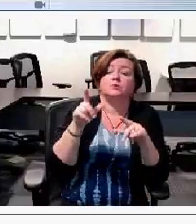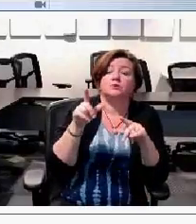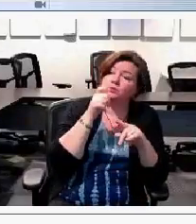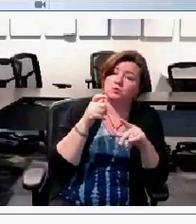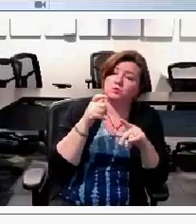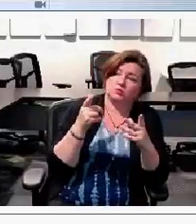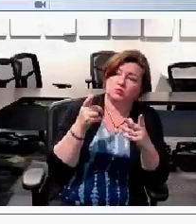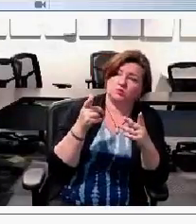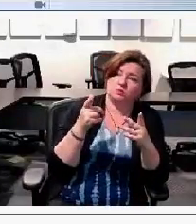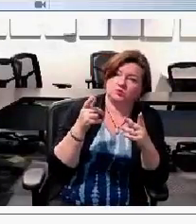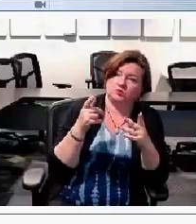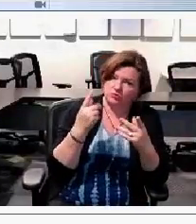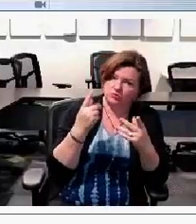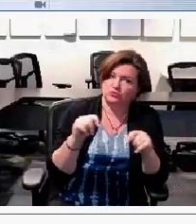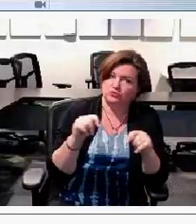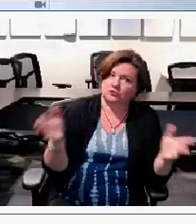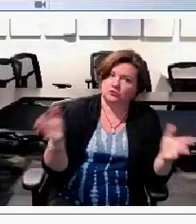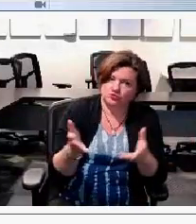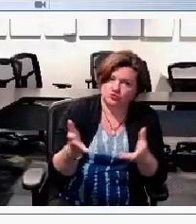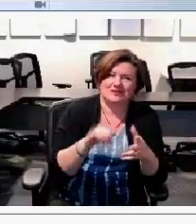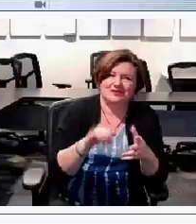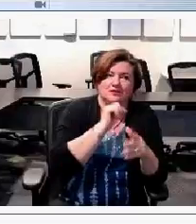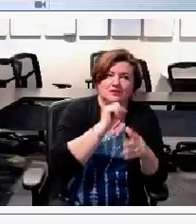bread and butter. Those are the kids that we typically are serving.